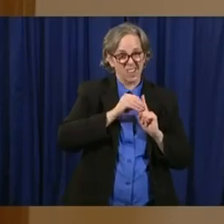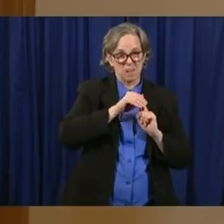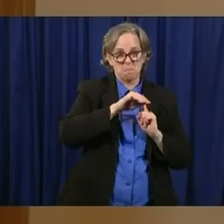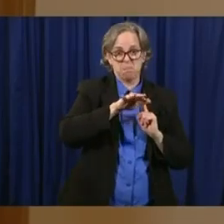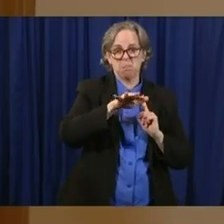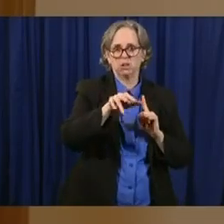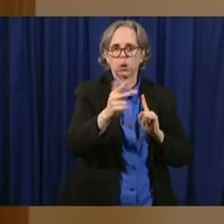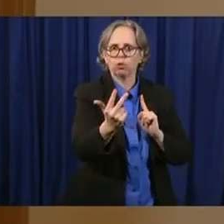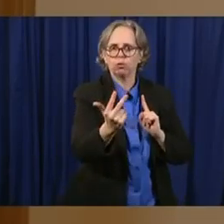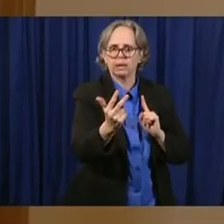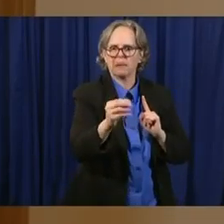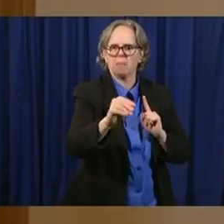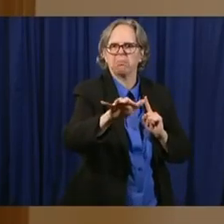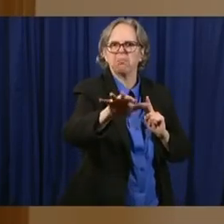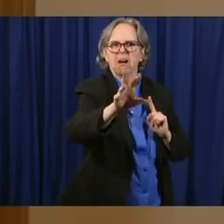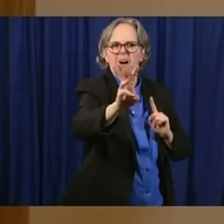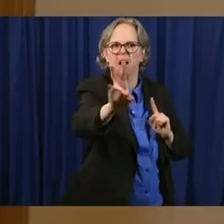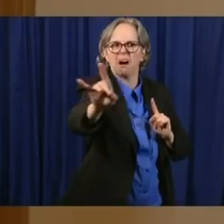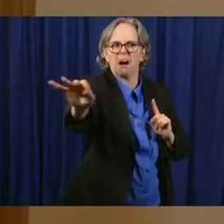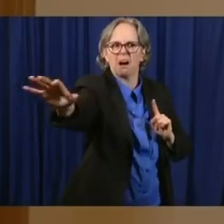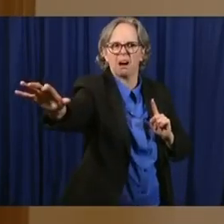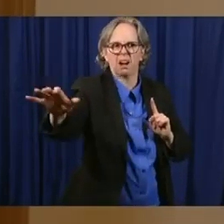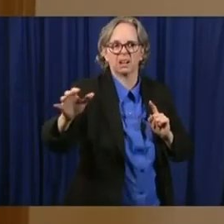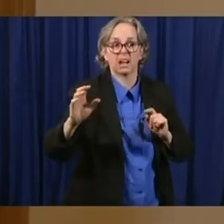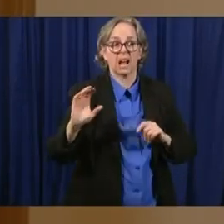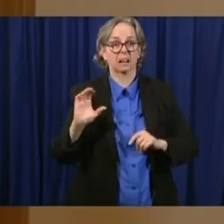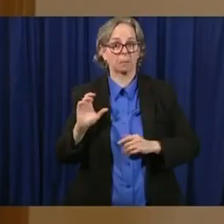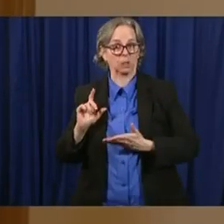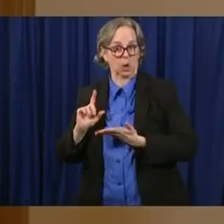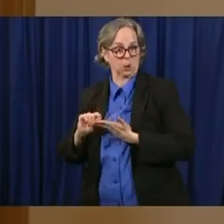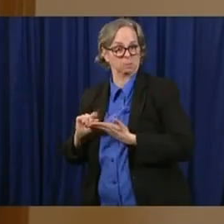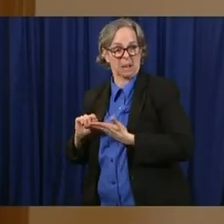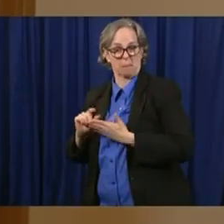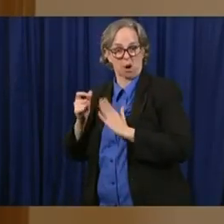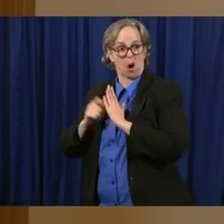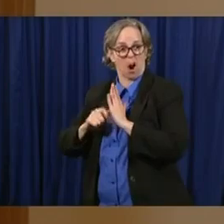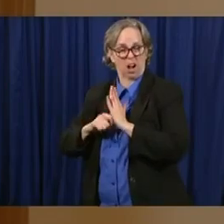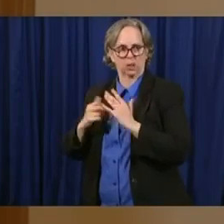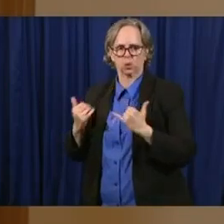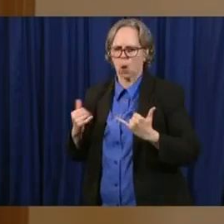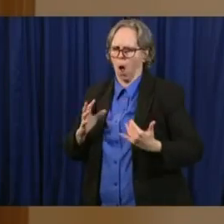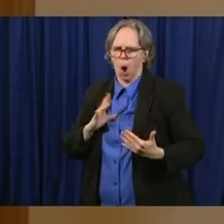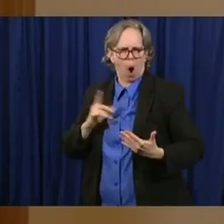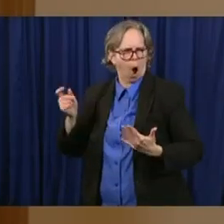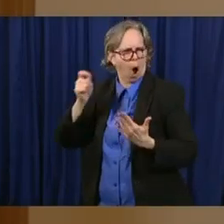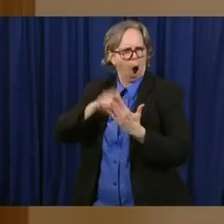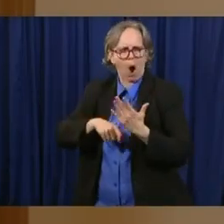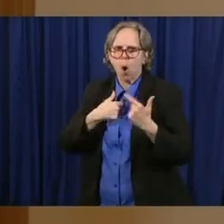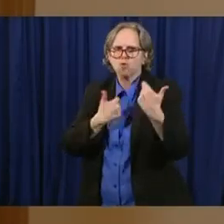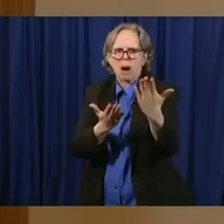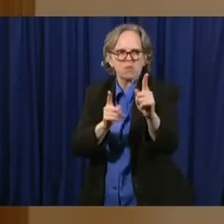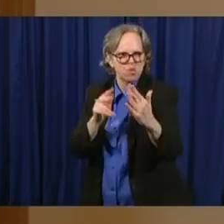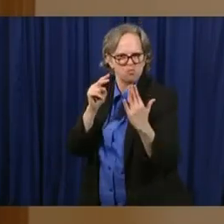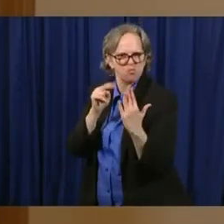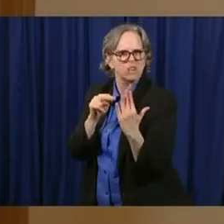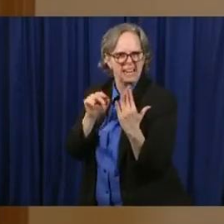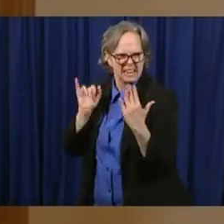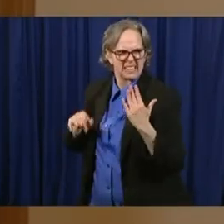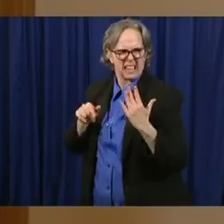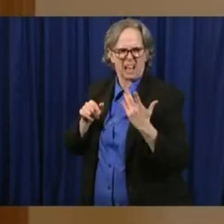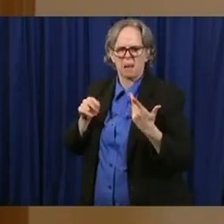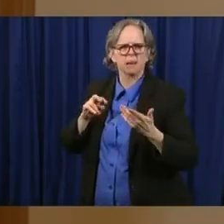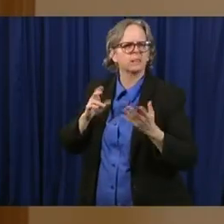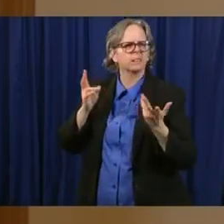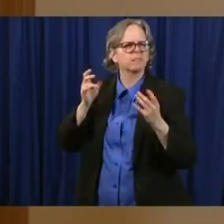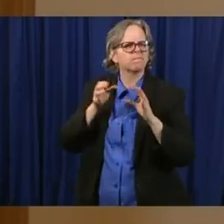wonderful article about this in the Columbus Dispatch today. I really recommend people reading it. It's more about this reproduction number. So